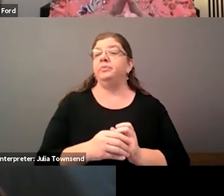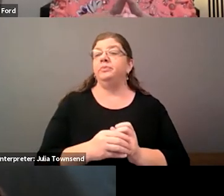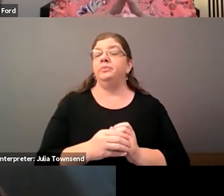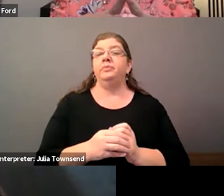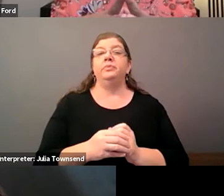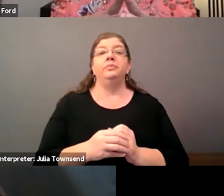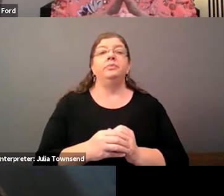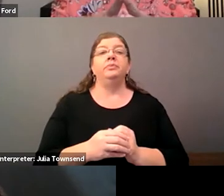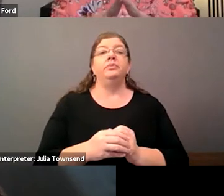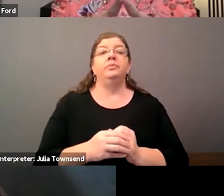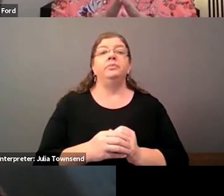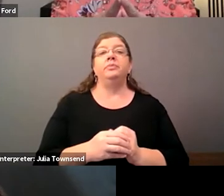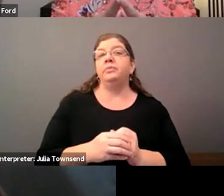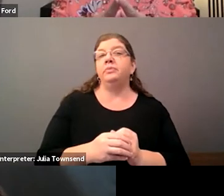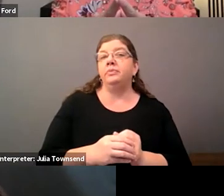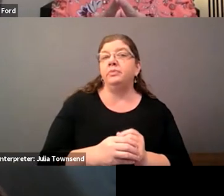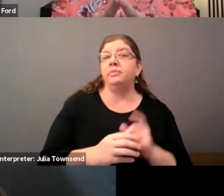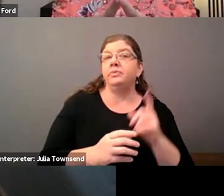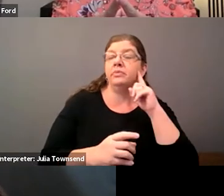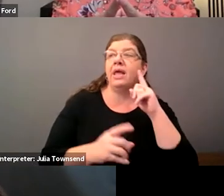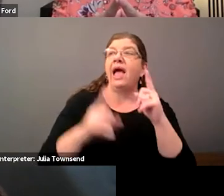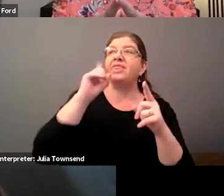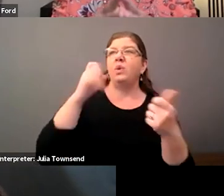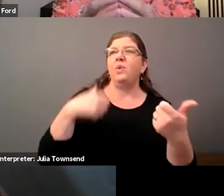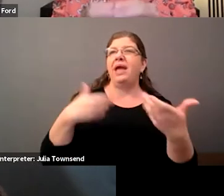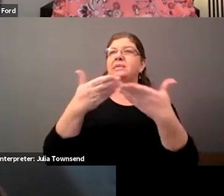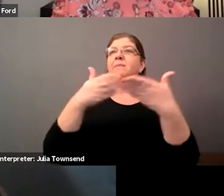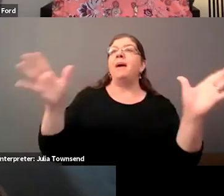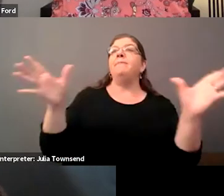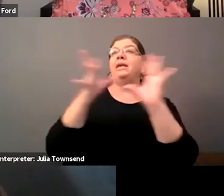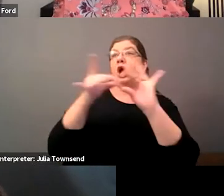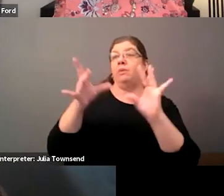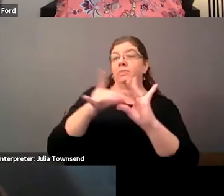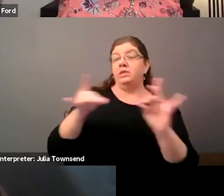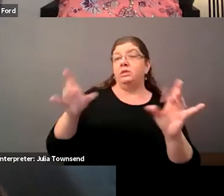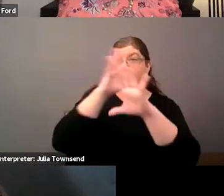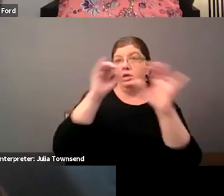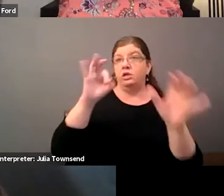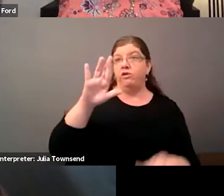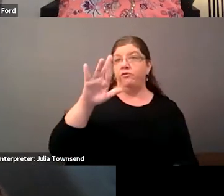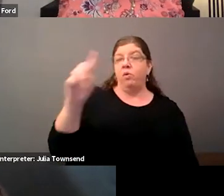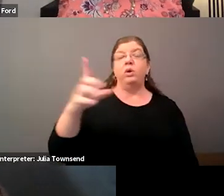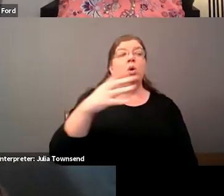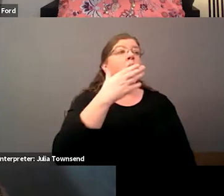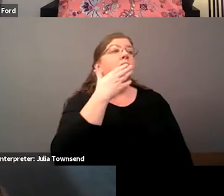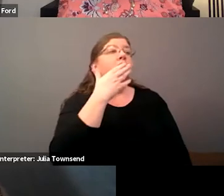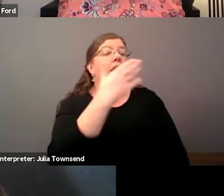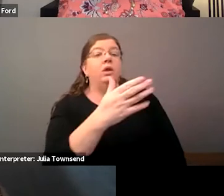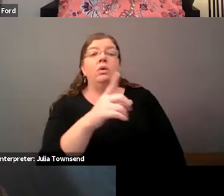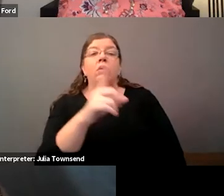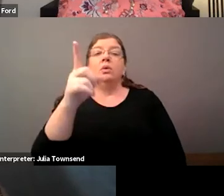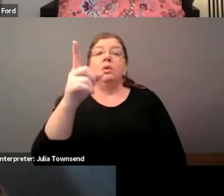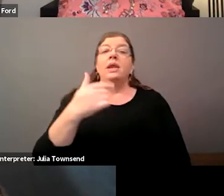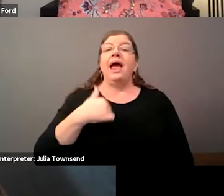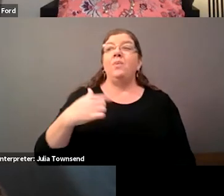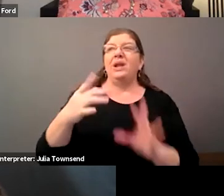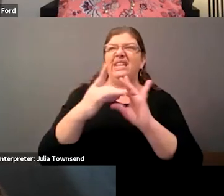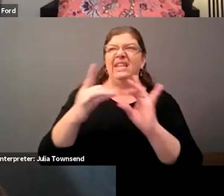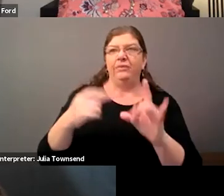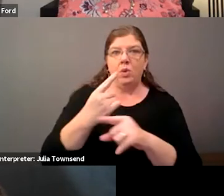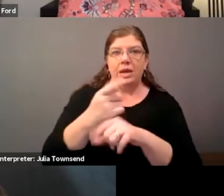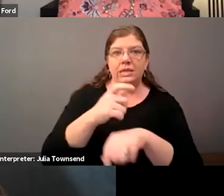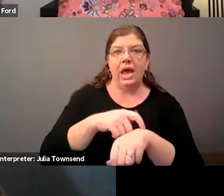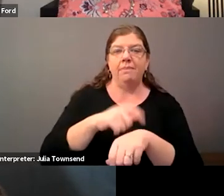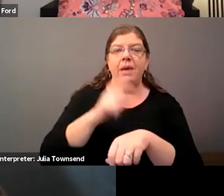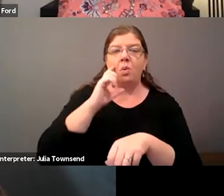i do not have anything that we have some public comments president ford oh yes thank you oh and i wanna i'm sorry if this was the right time i